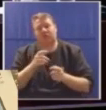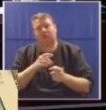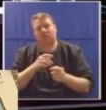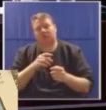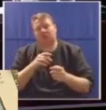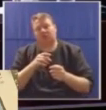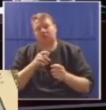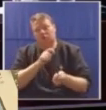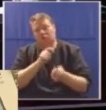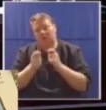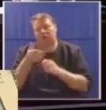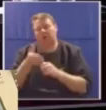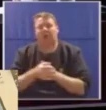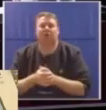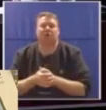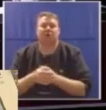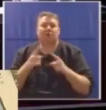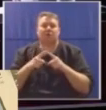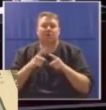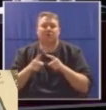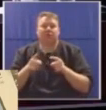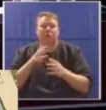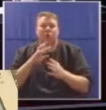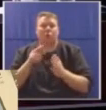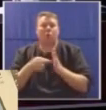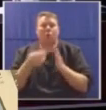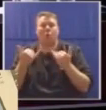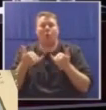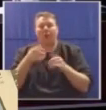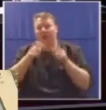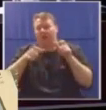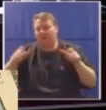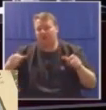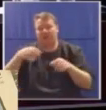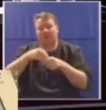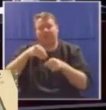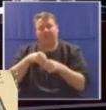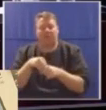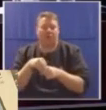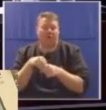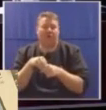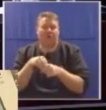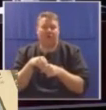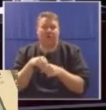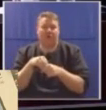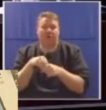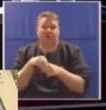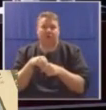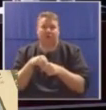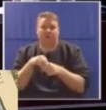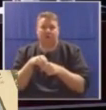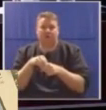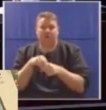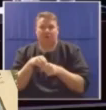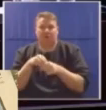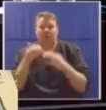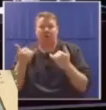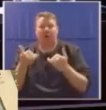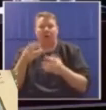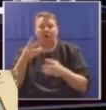role players are in the course of dotting the I's, crossing the T's